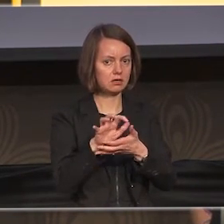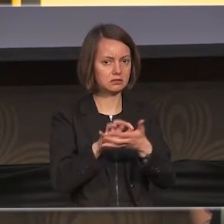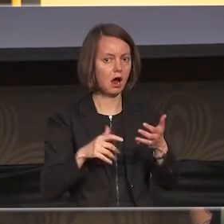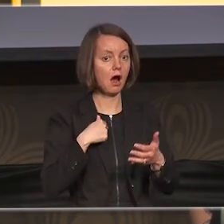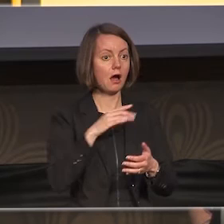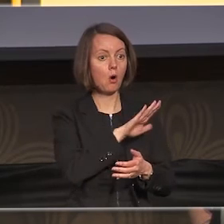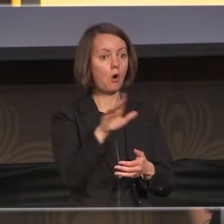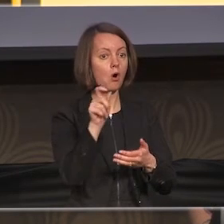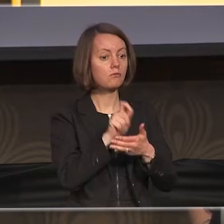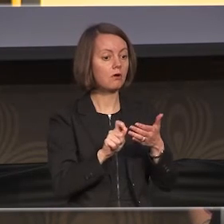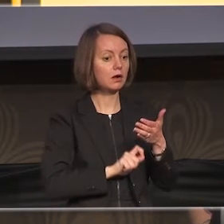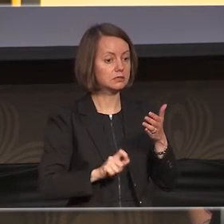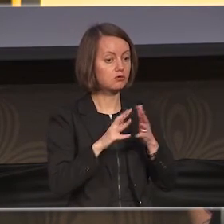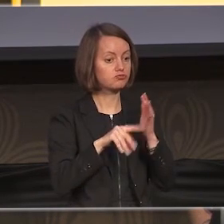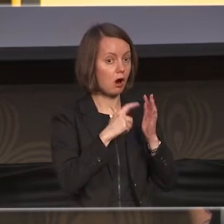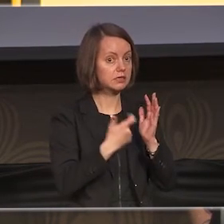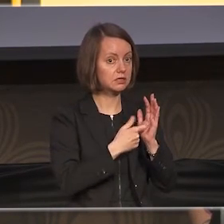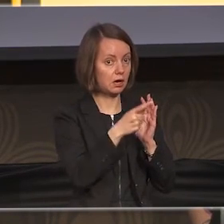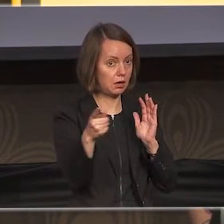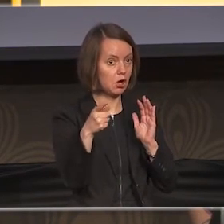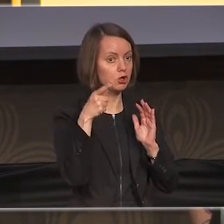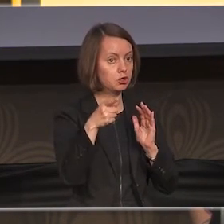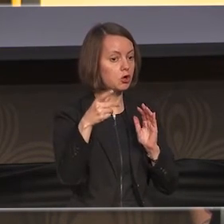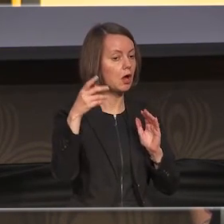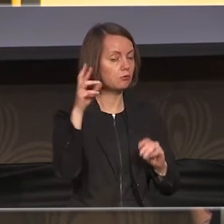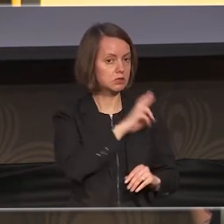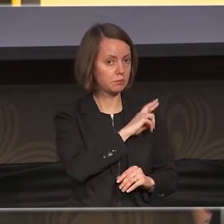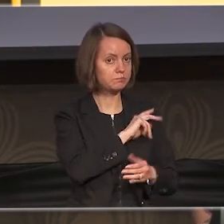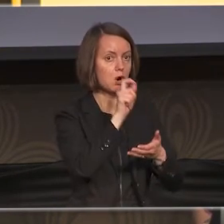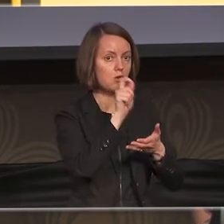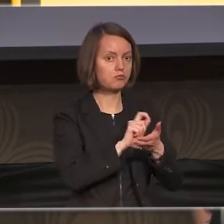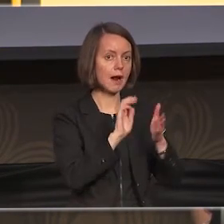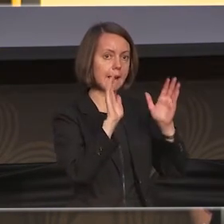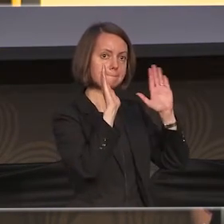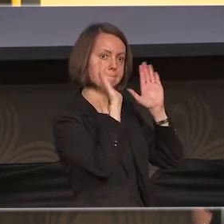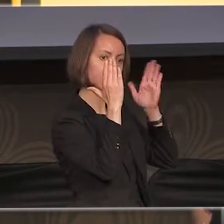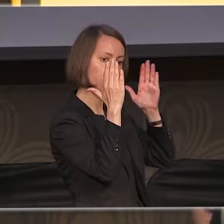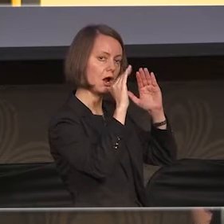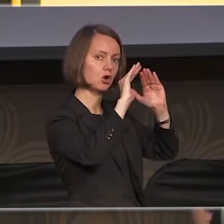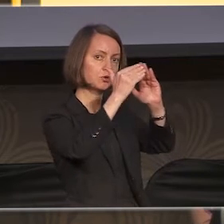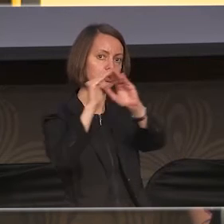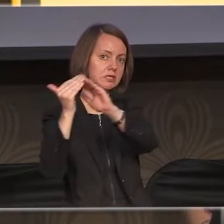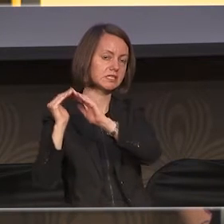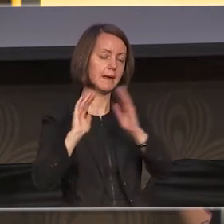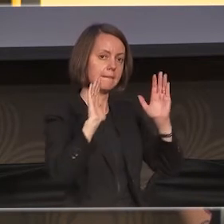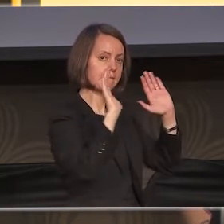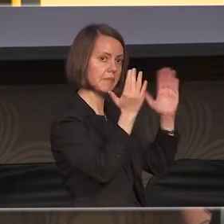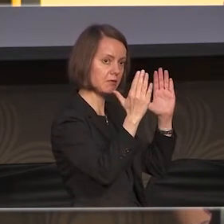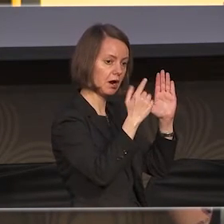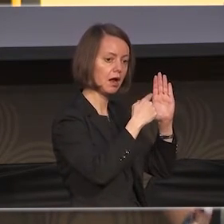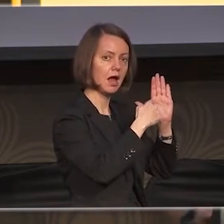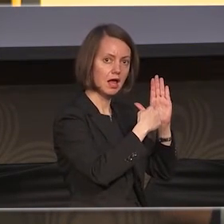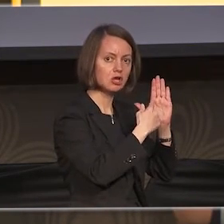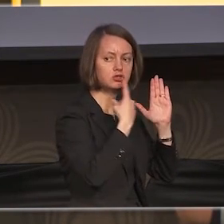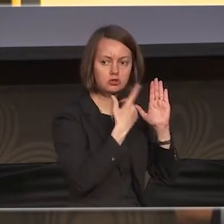a responsibility to hold a mirror up to society and reflect back to those who cannot see what is happening around them, and to make readers stop